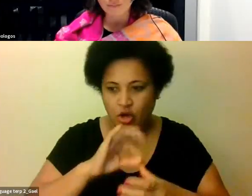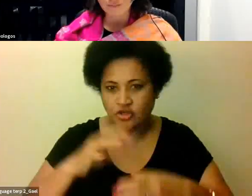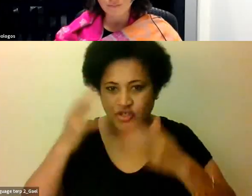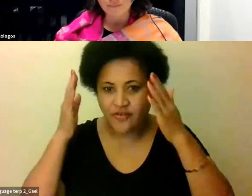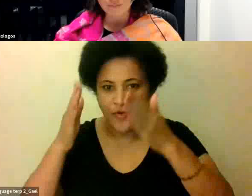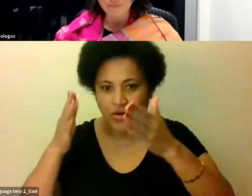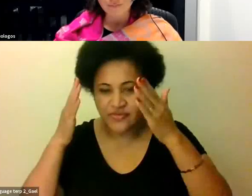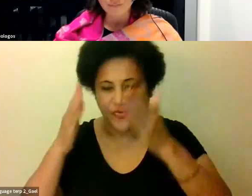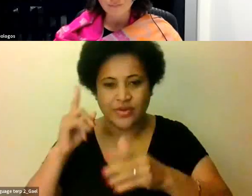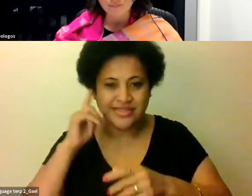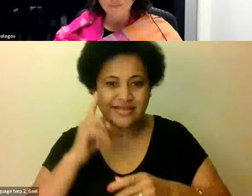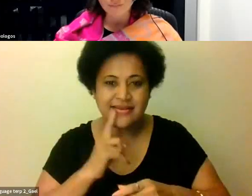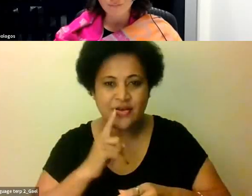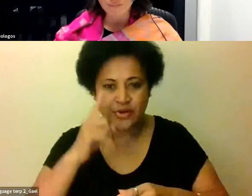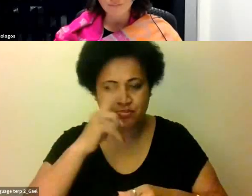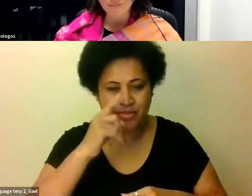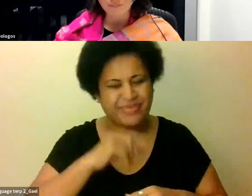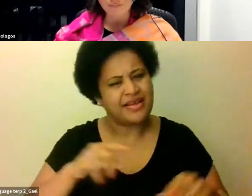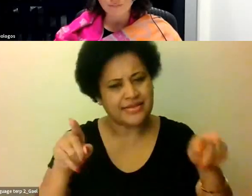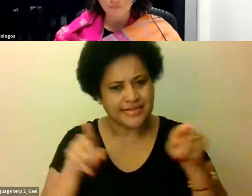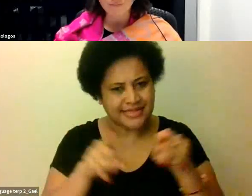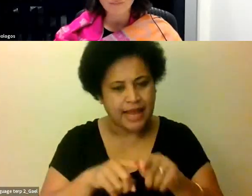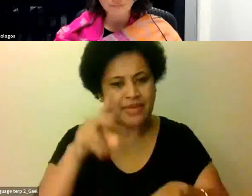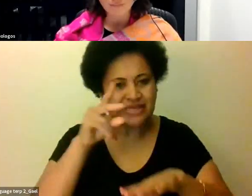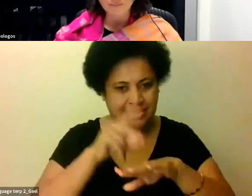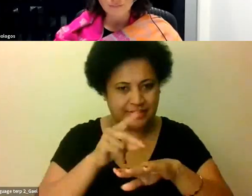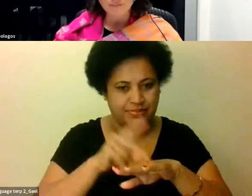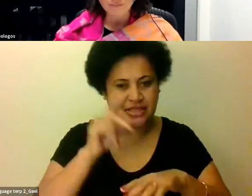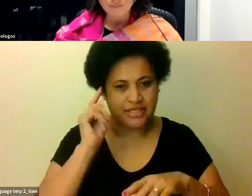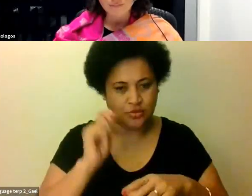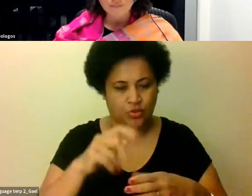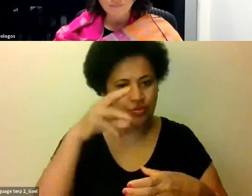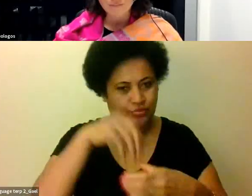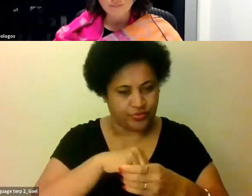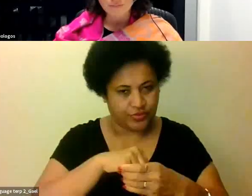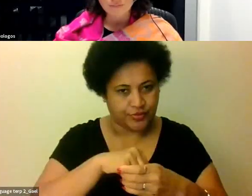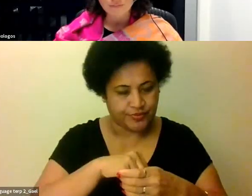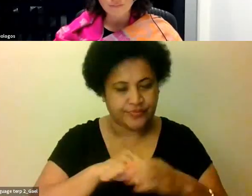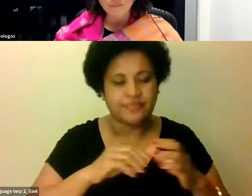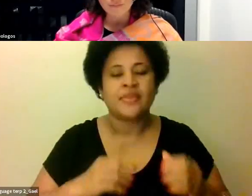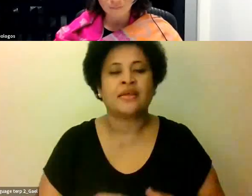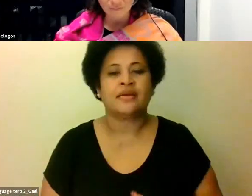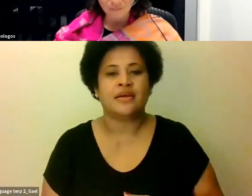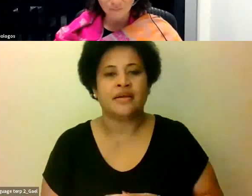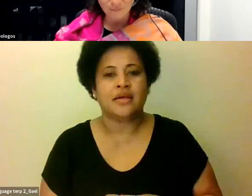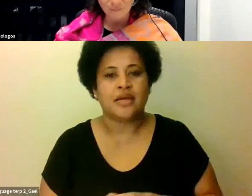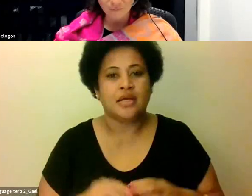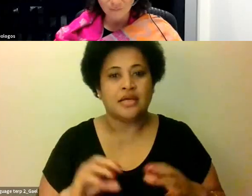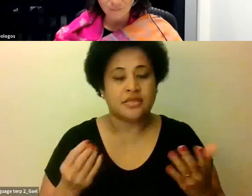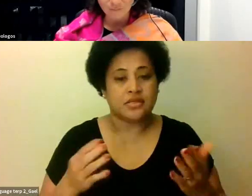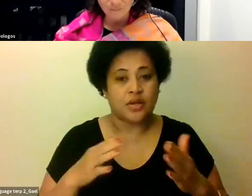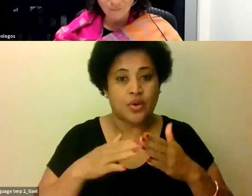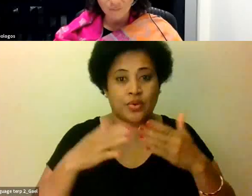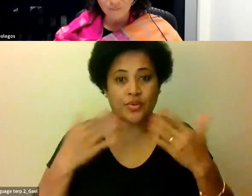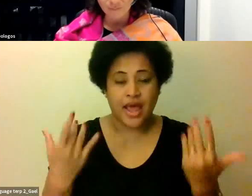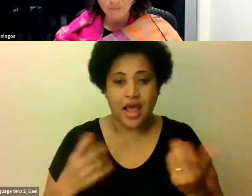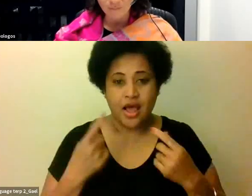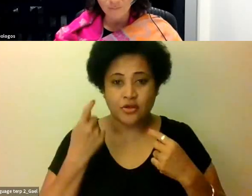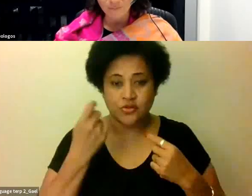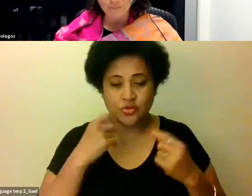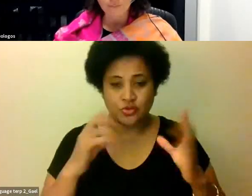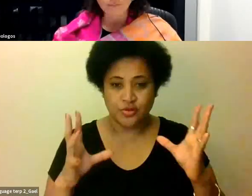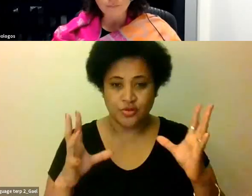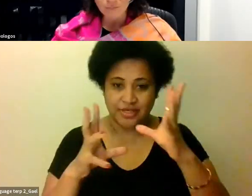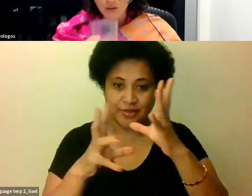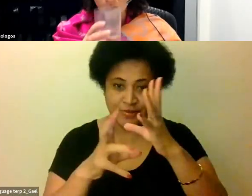for pointing out that that starts in the education system oftentimes, right? I think as we are nearing towards the